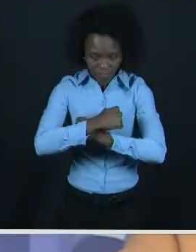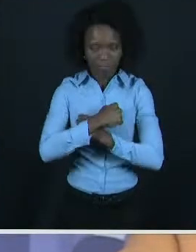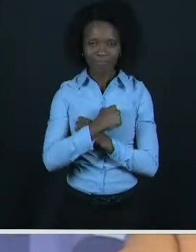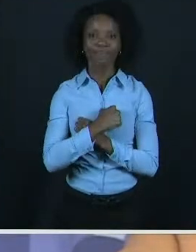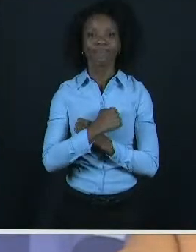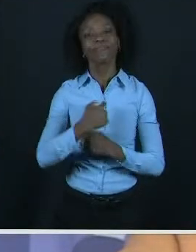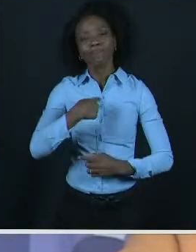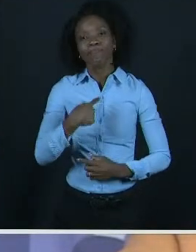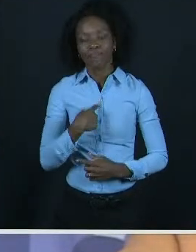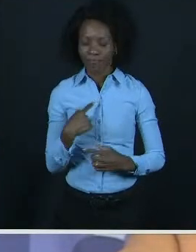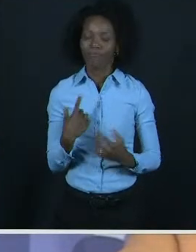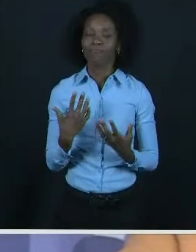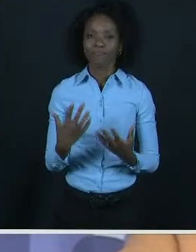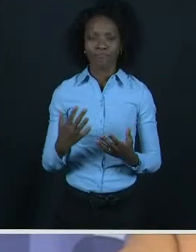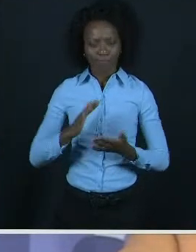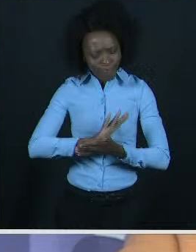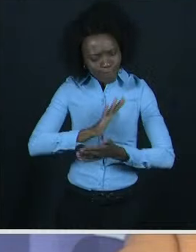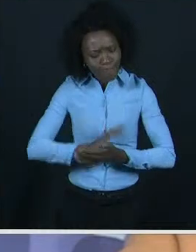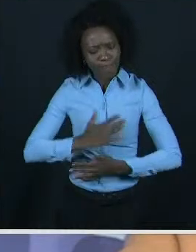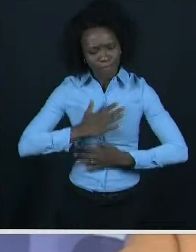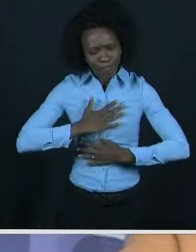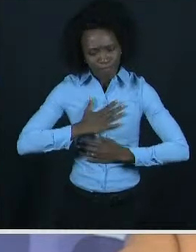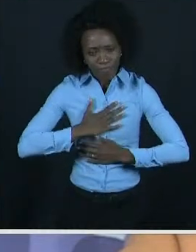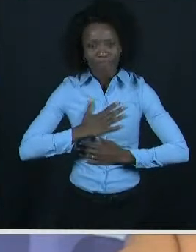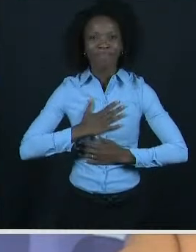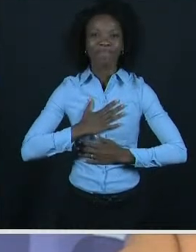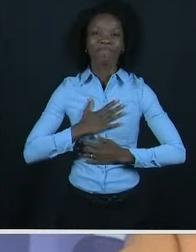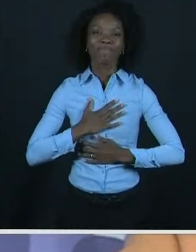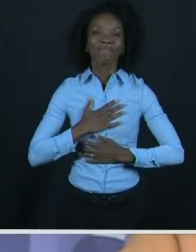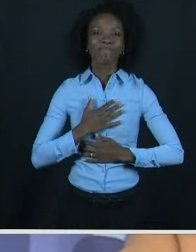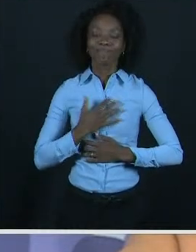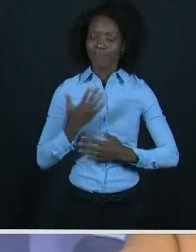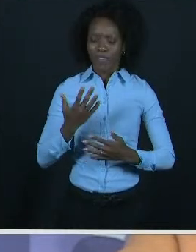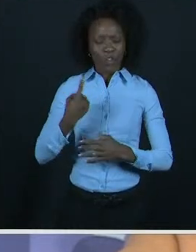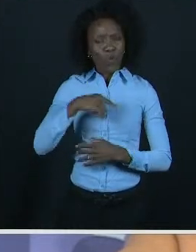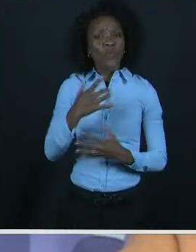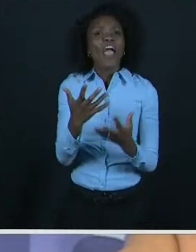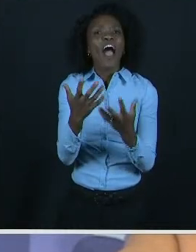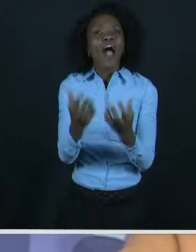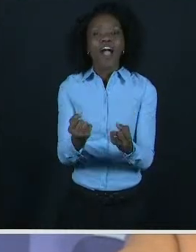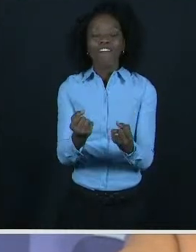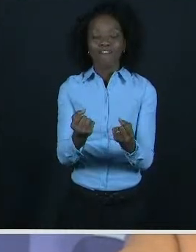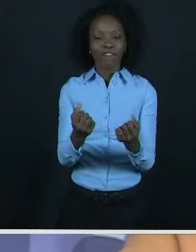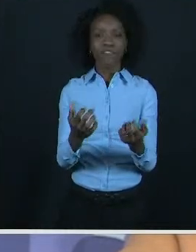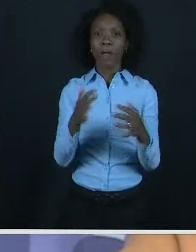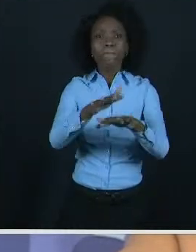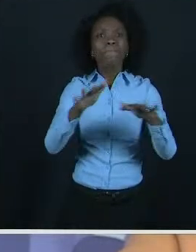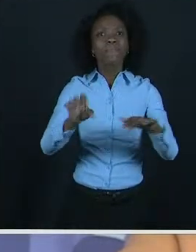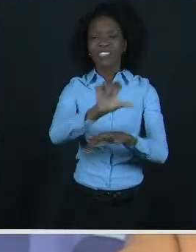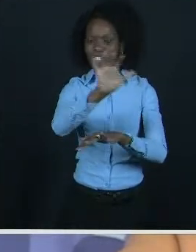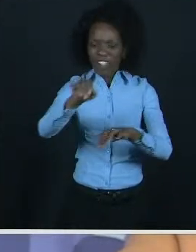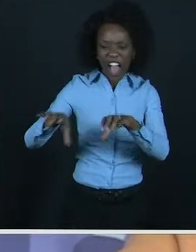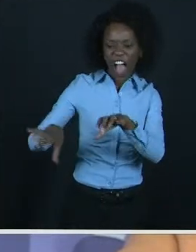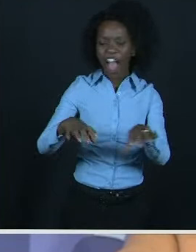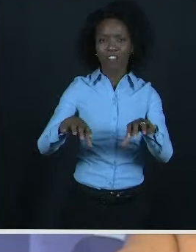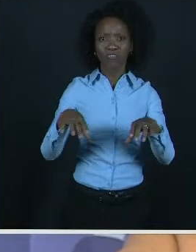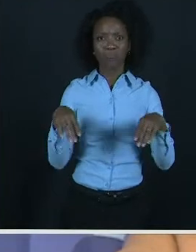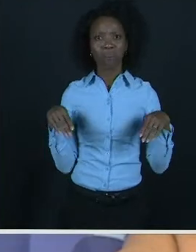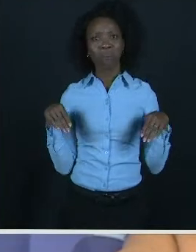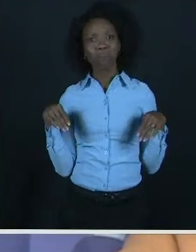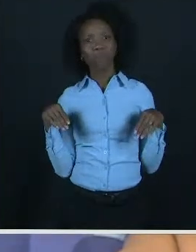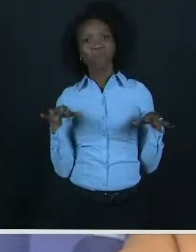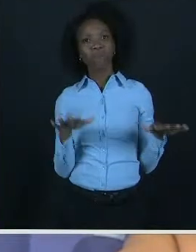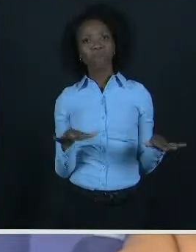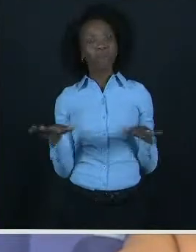grateful that we have a very active citizenry and civil